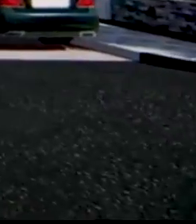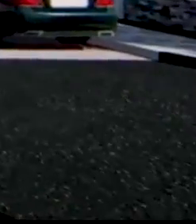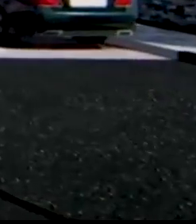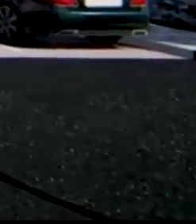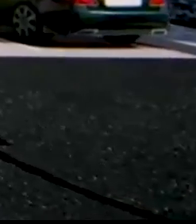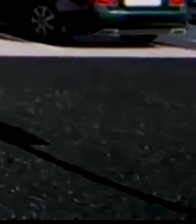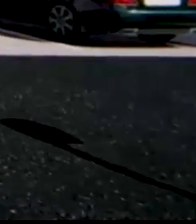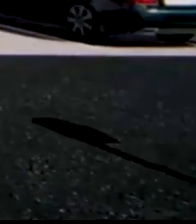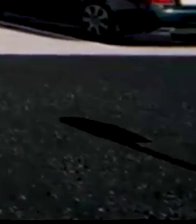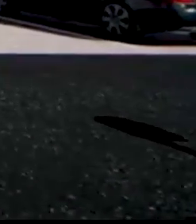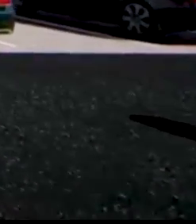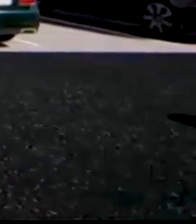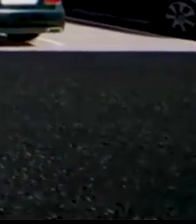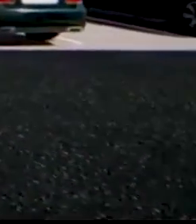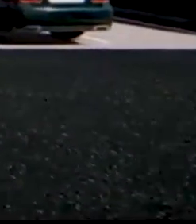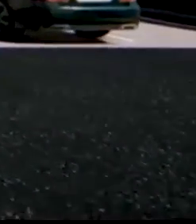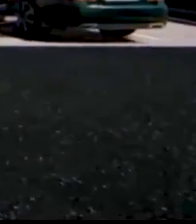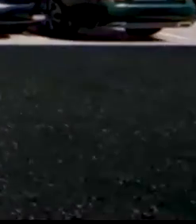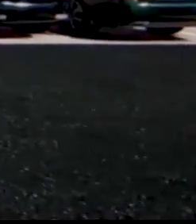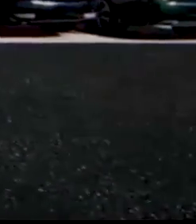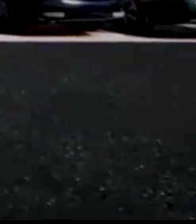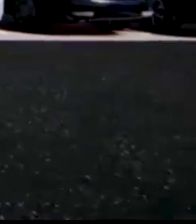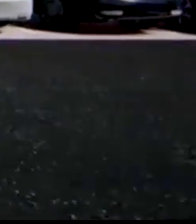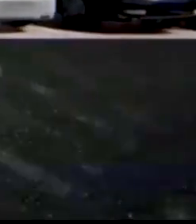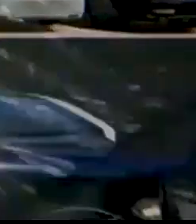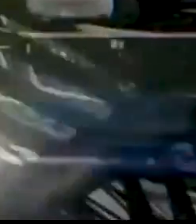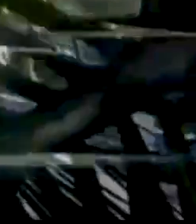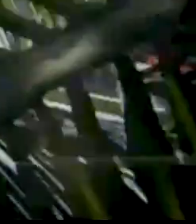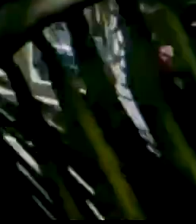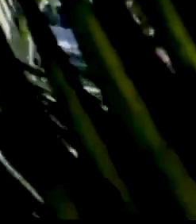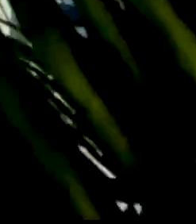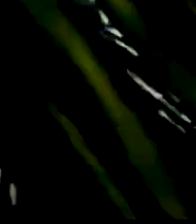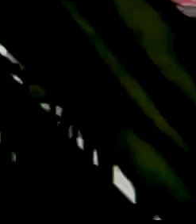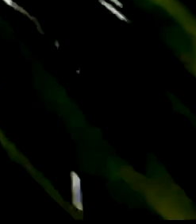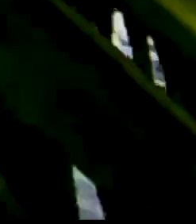An ultra-modern luxury estate nestled in the very heart of the Lekki Peninsula.